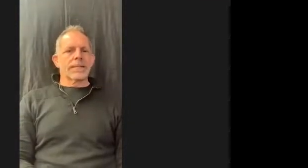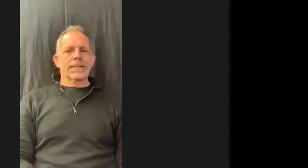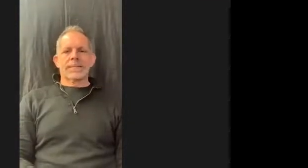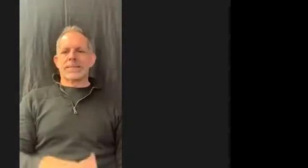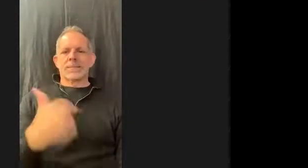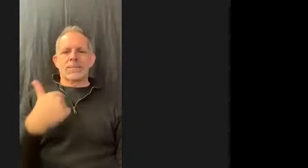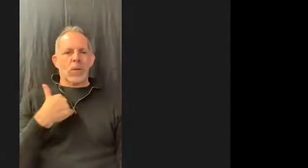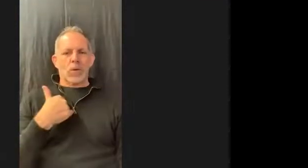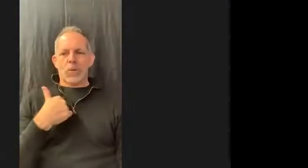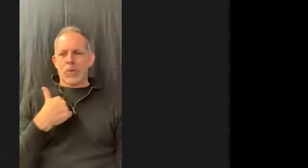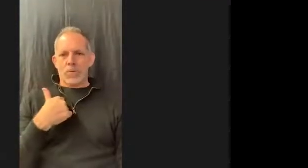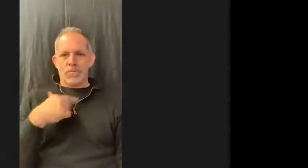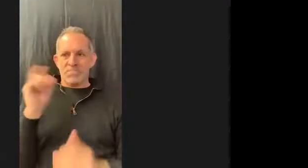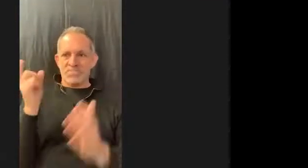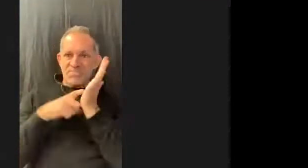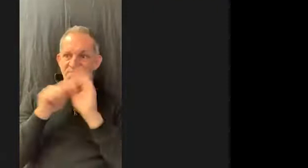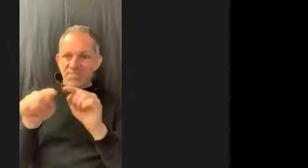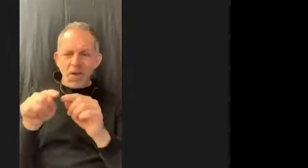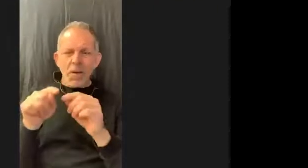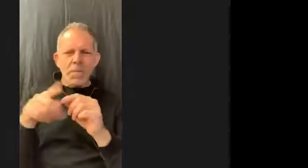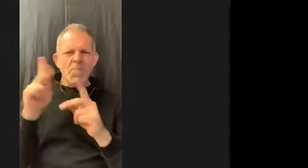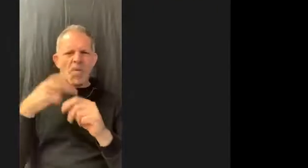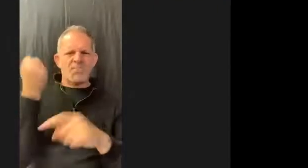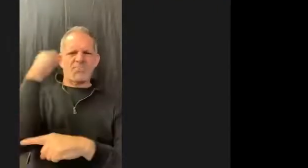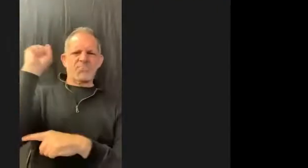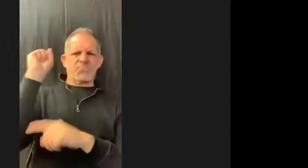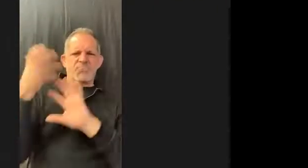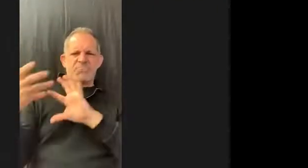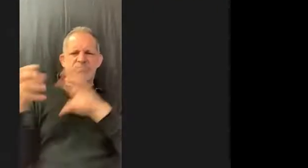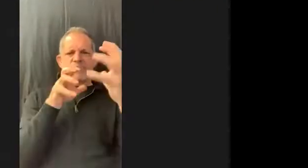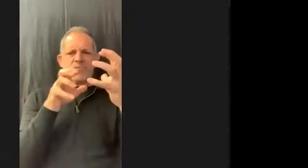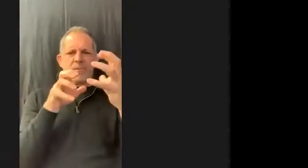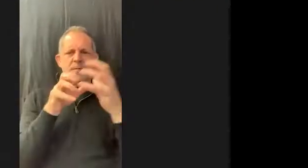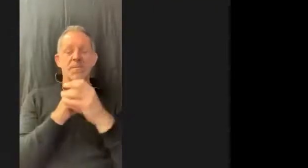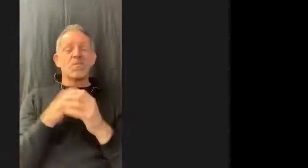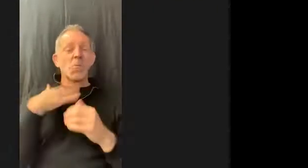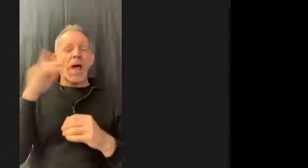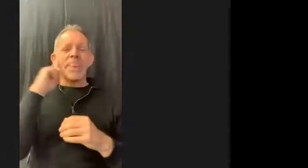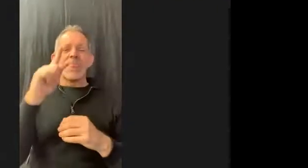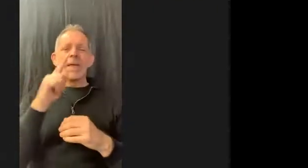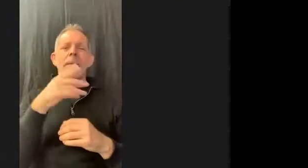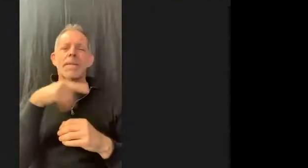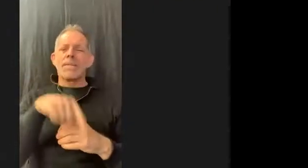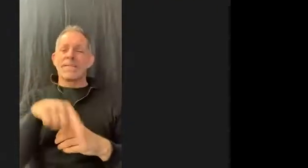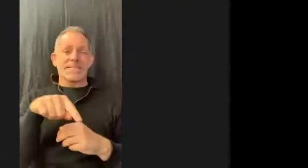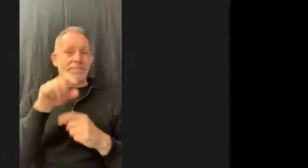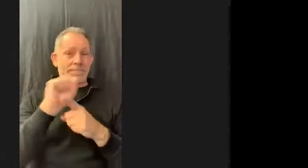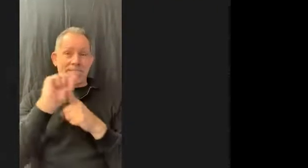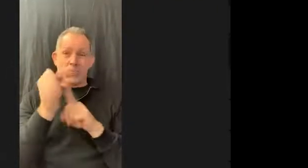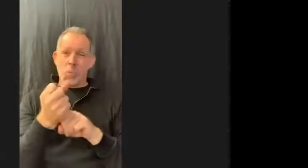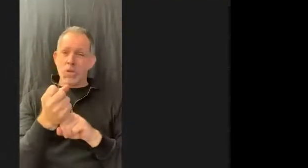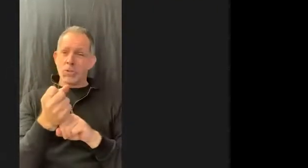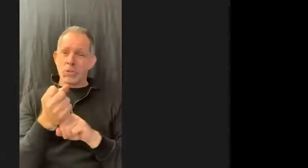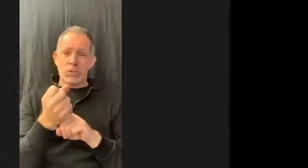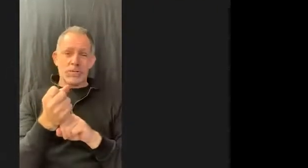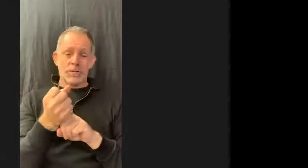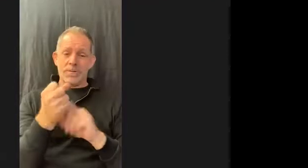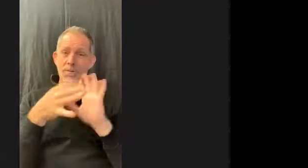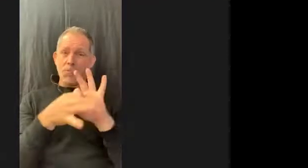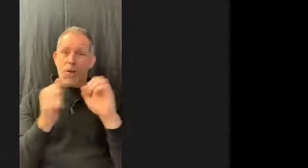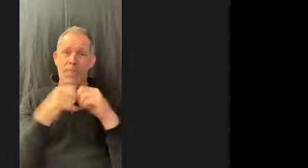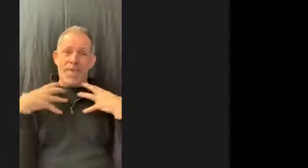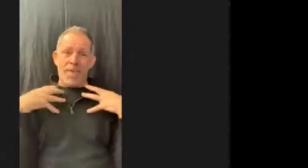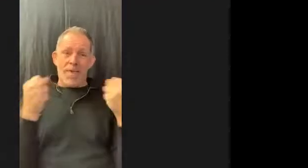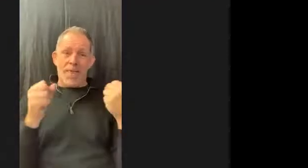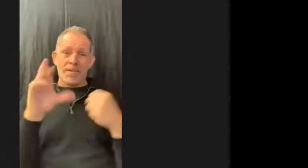good idea. In this specific instance, we are, the health district is a municipal corporation with